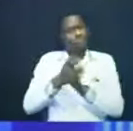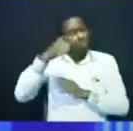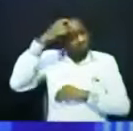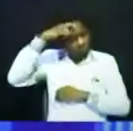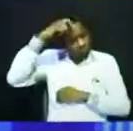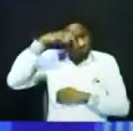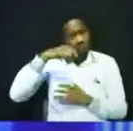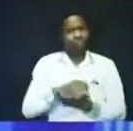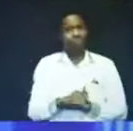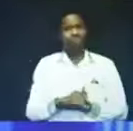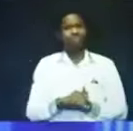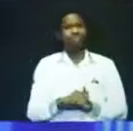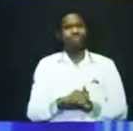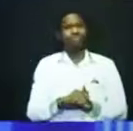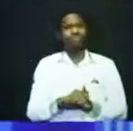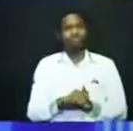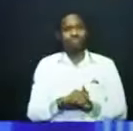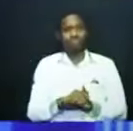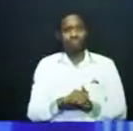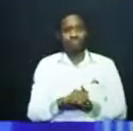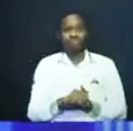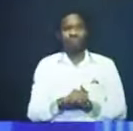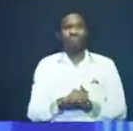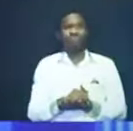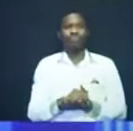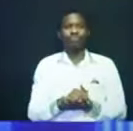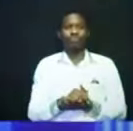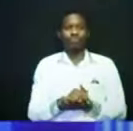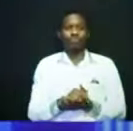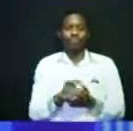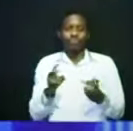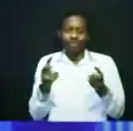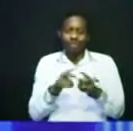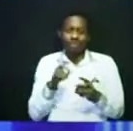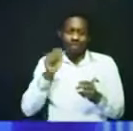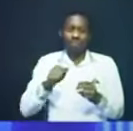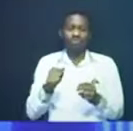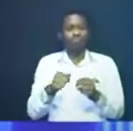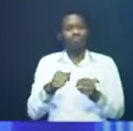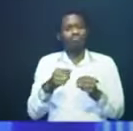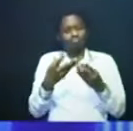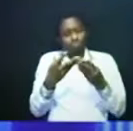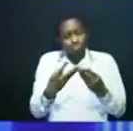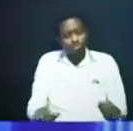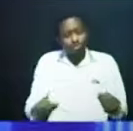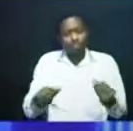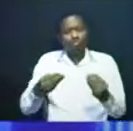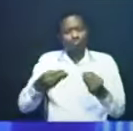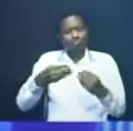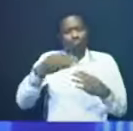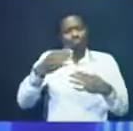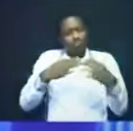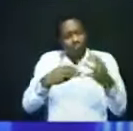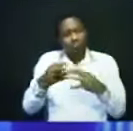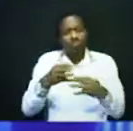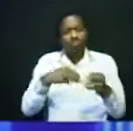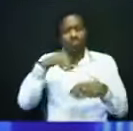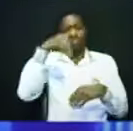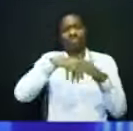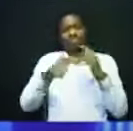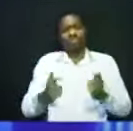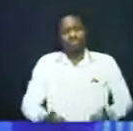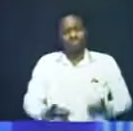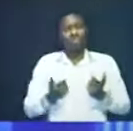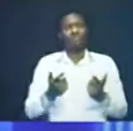so that we'll be able to deal effectively with the affairs of life. The understanding that the